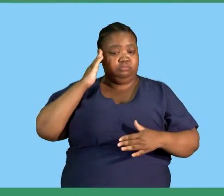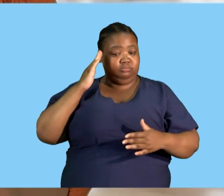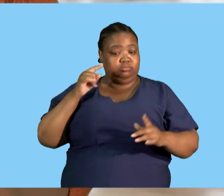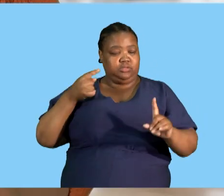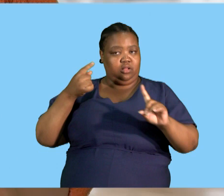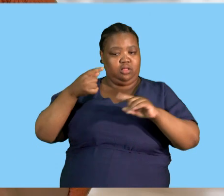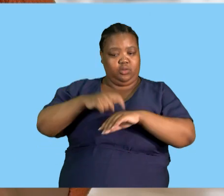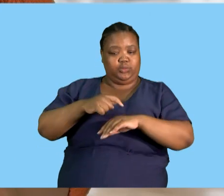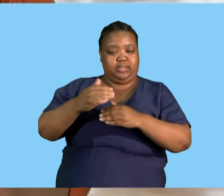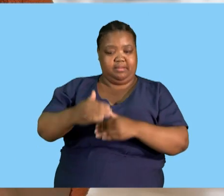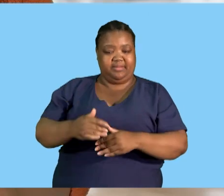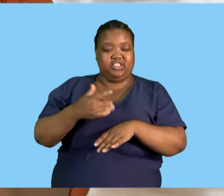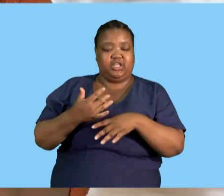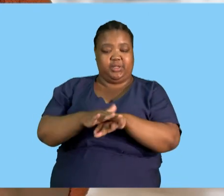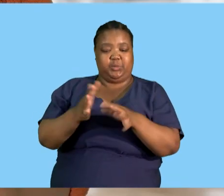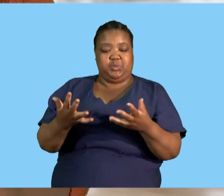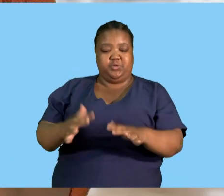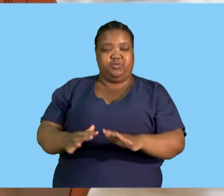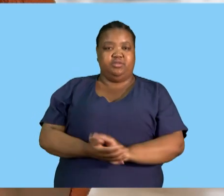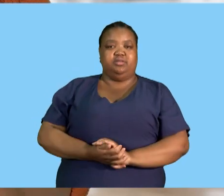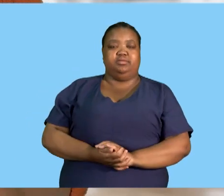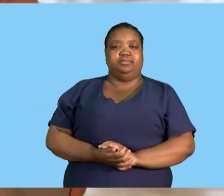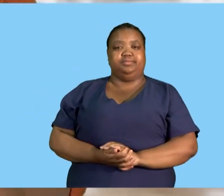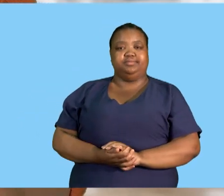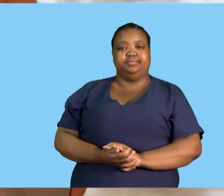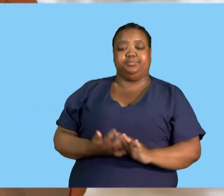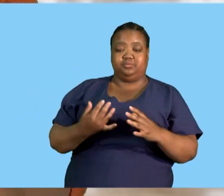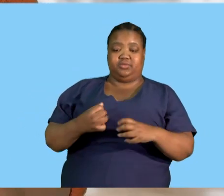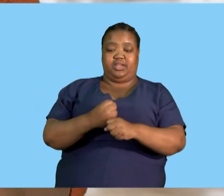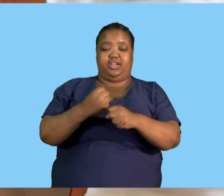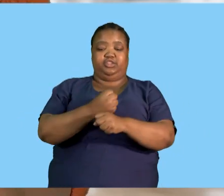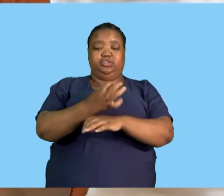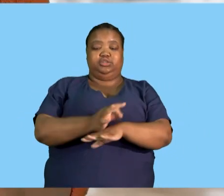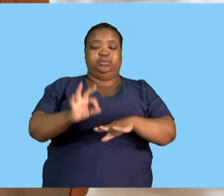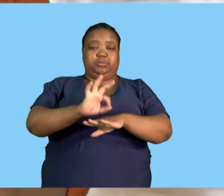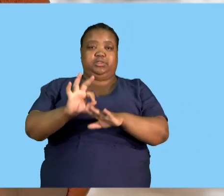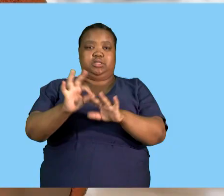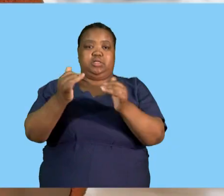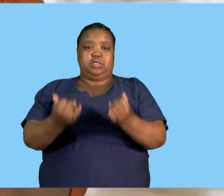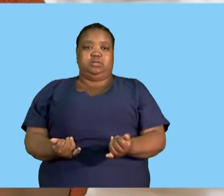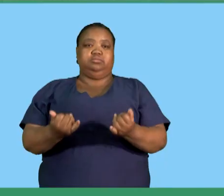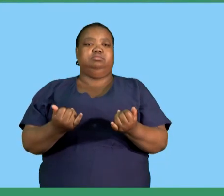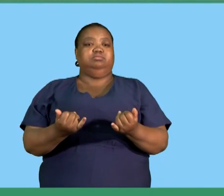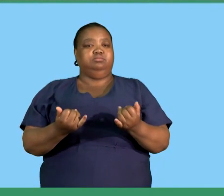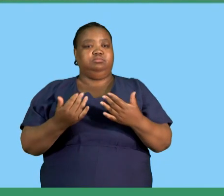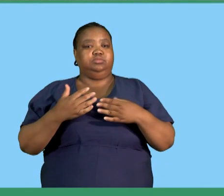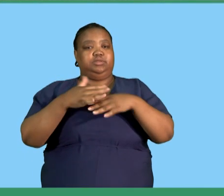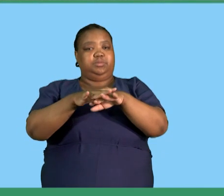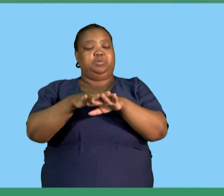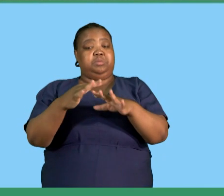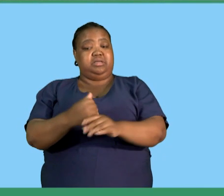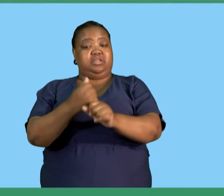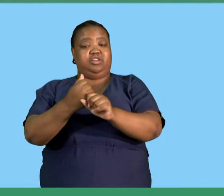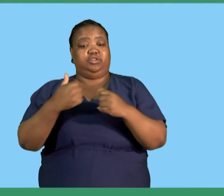day, this should have been implemented. Right, and then now we are implementing our action plan. Right, so we are putting